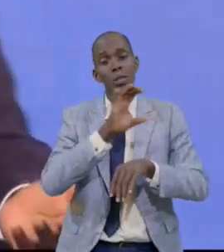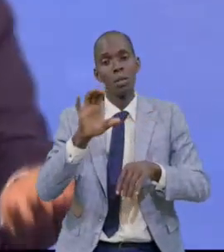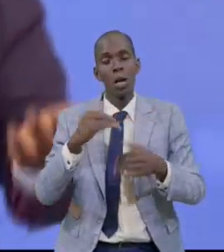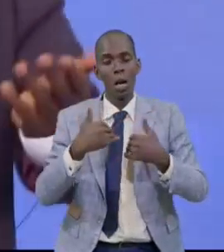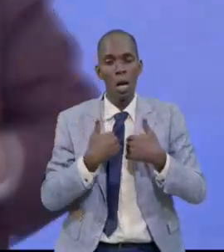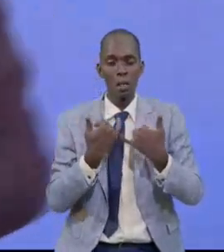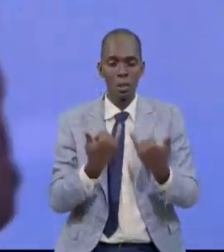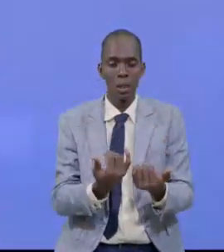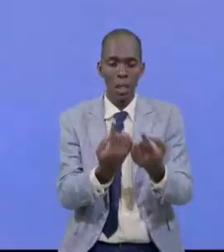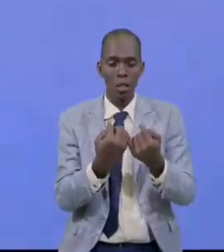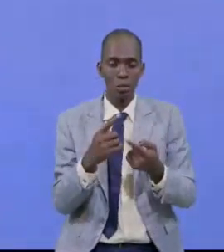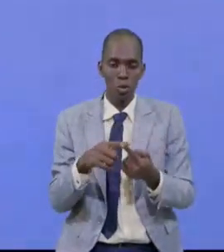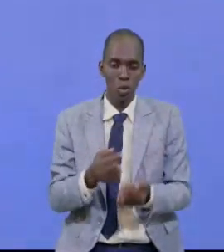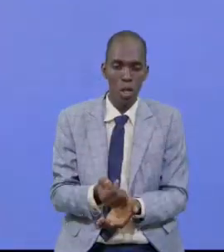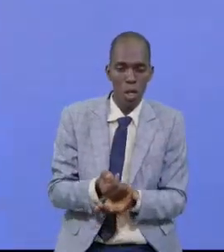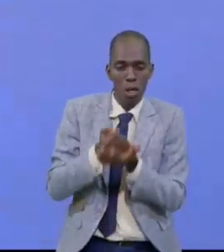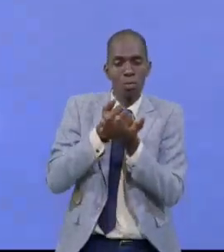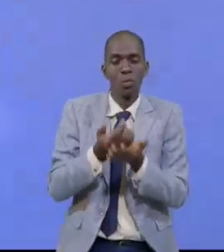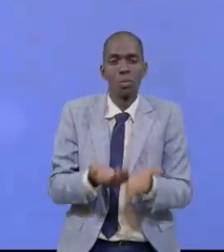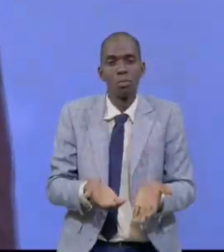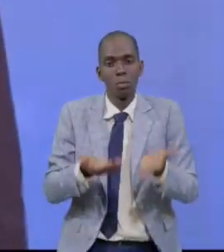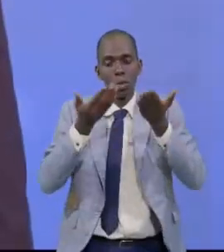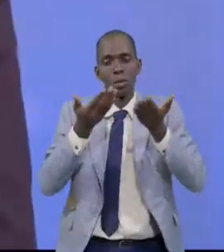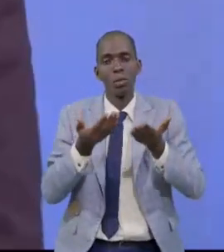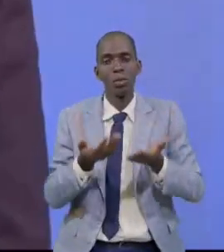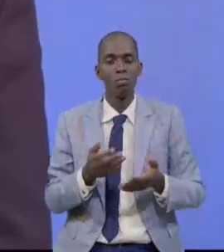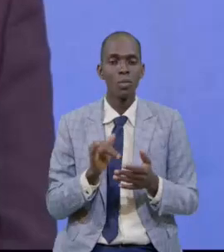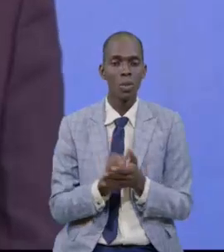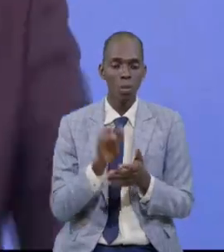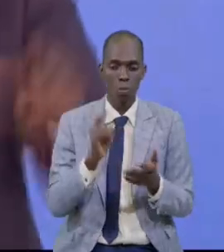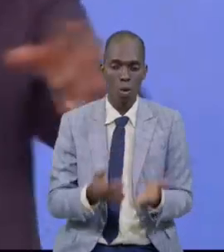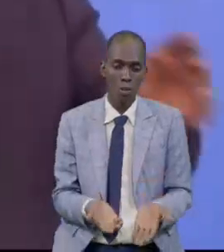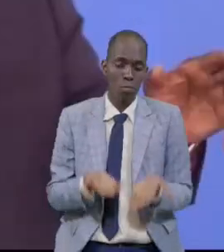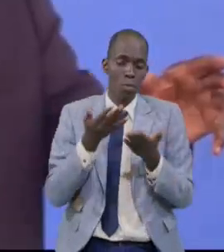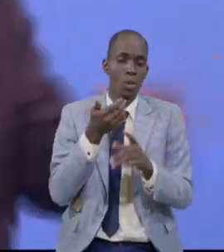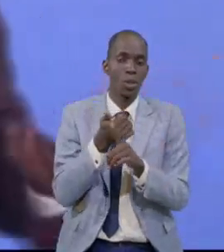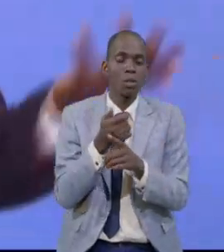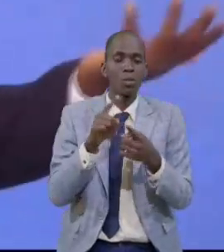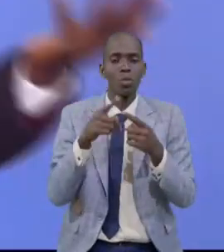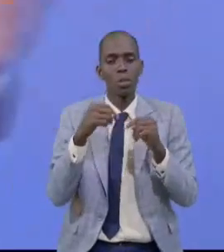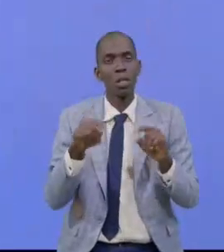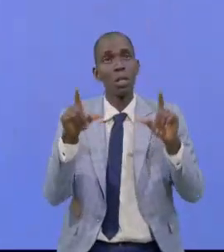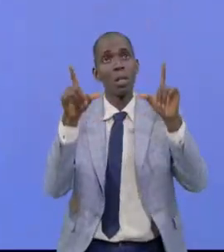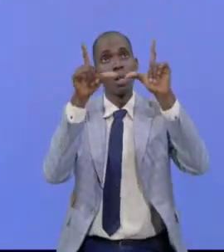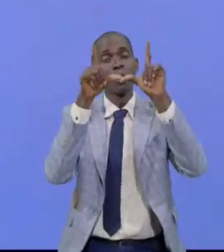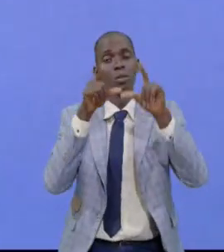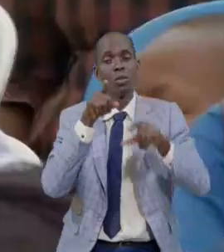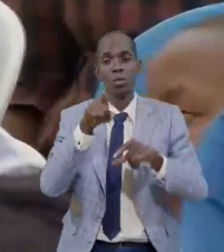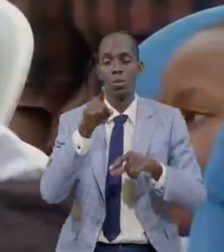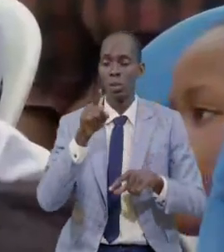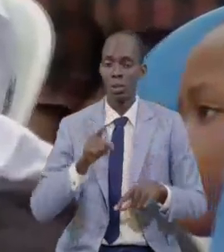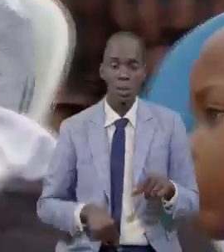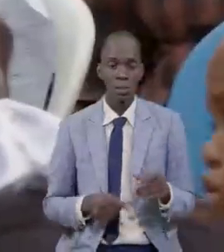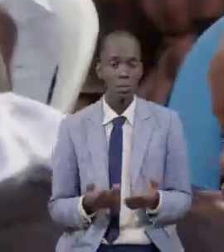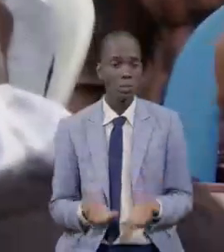above yourself to the level you can never lift yourself. Christ has come. He will lift